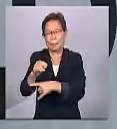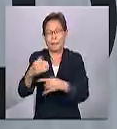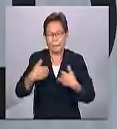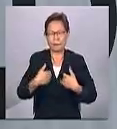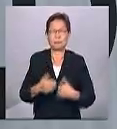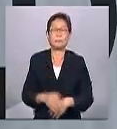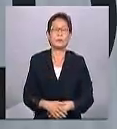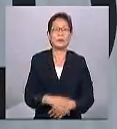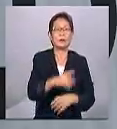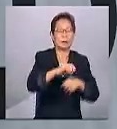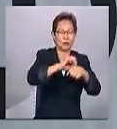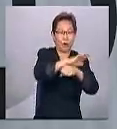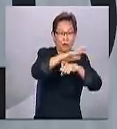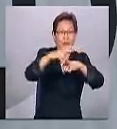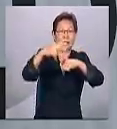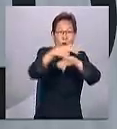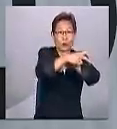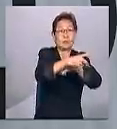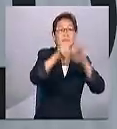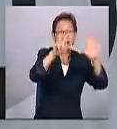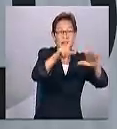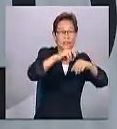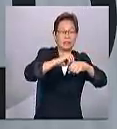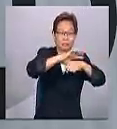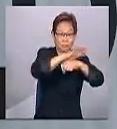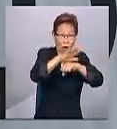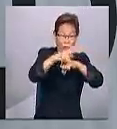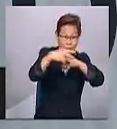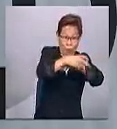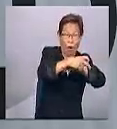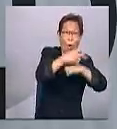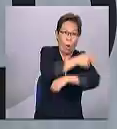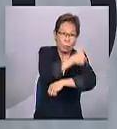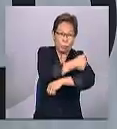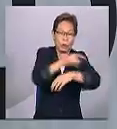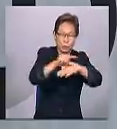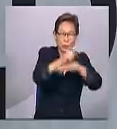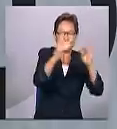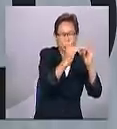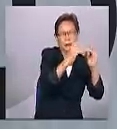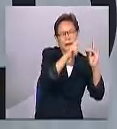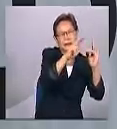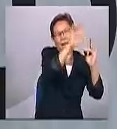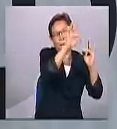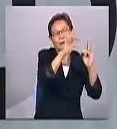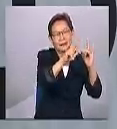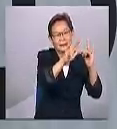And then COVID hospital, we have 7 COVID hospital. At the moment, the utilization of beds is 39%.